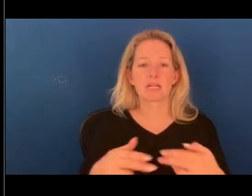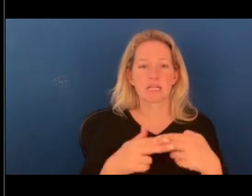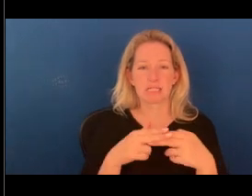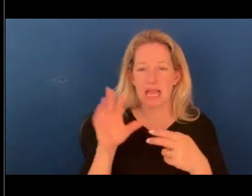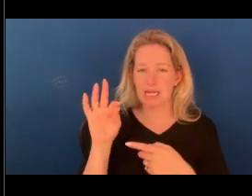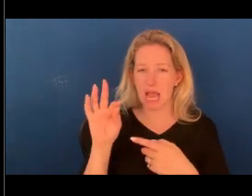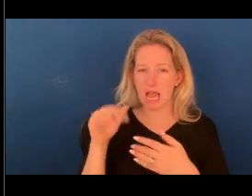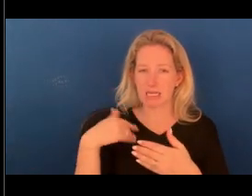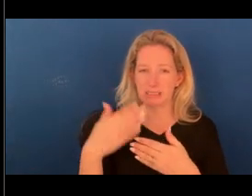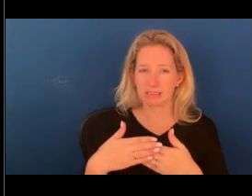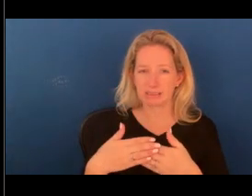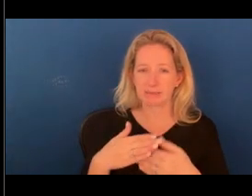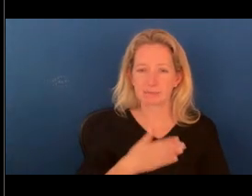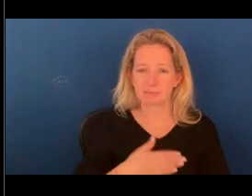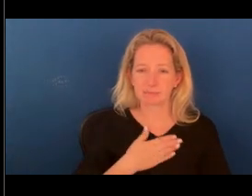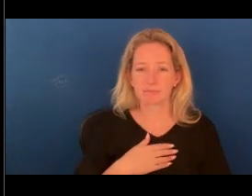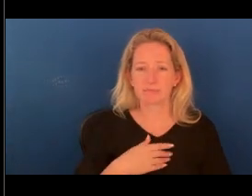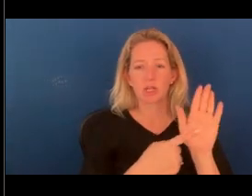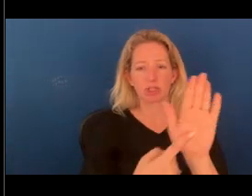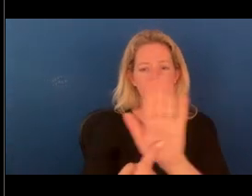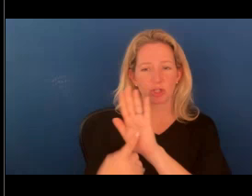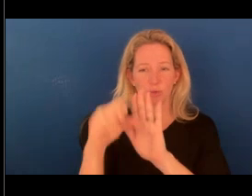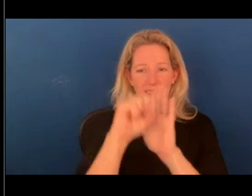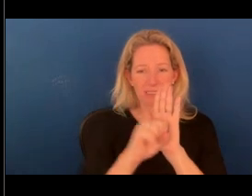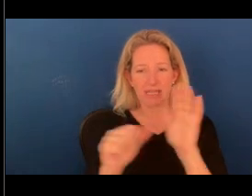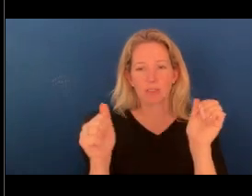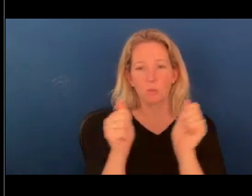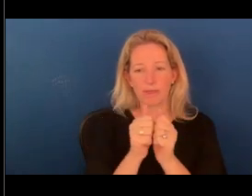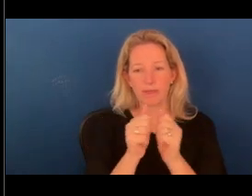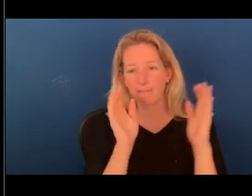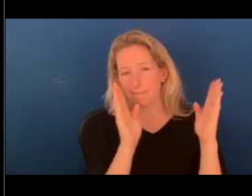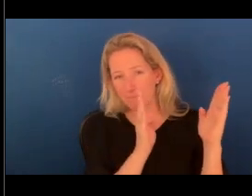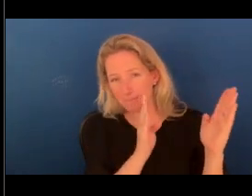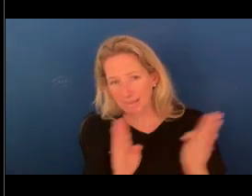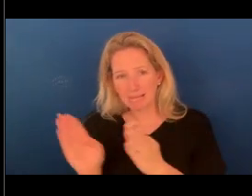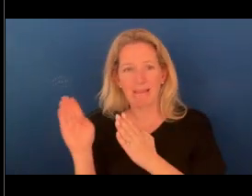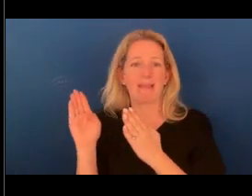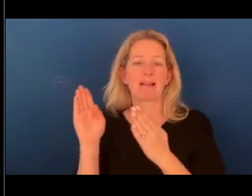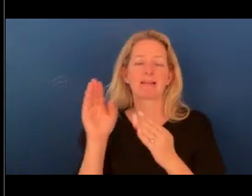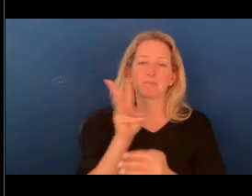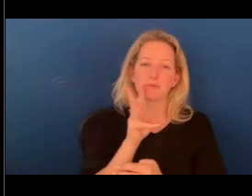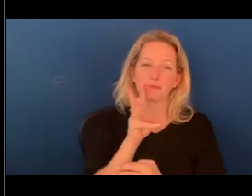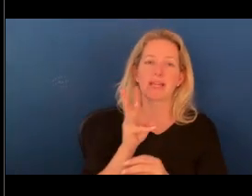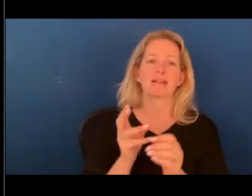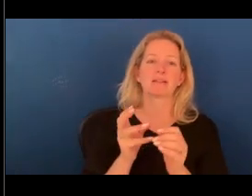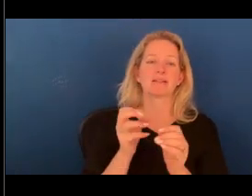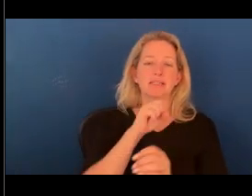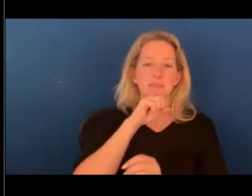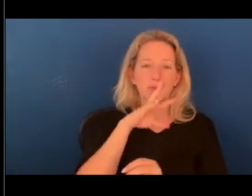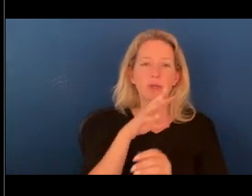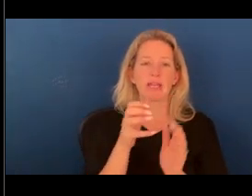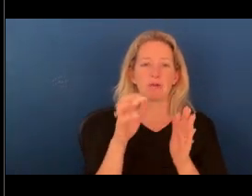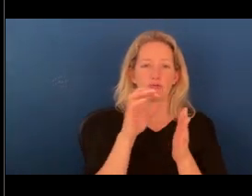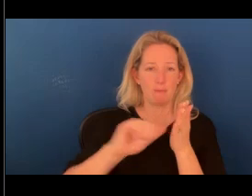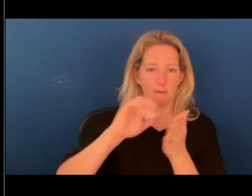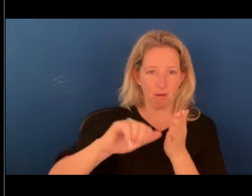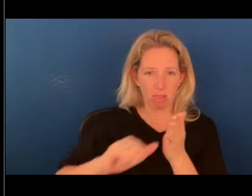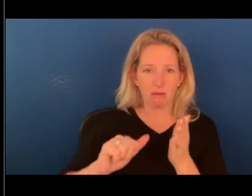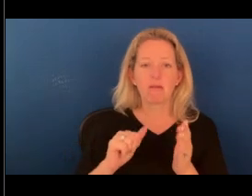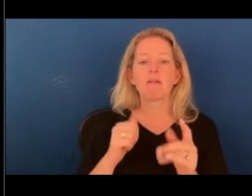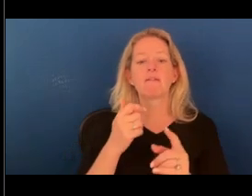next one, highlights states with planned marine debris removal activities from the 27 funded projects under both